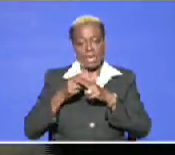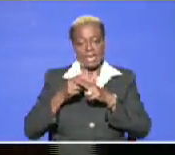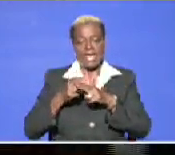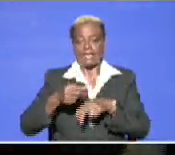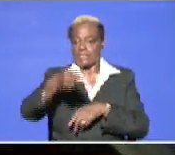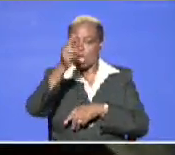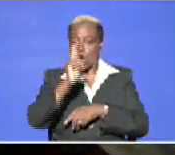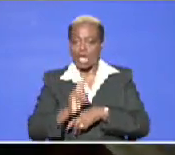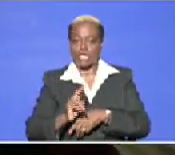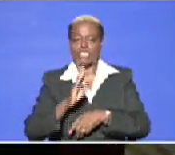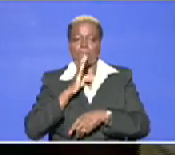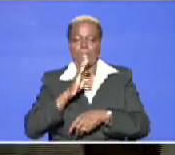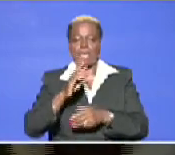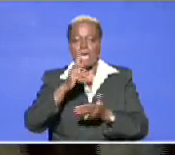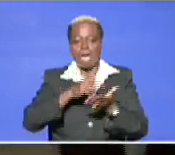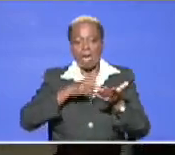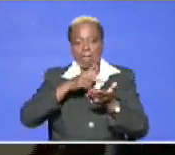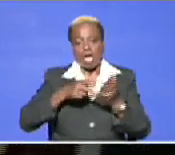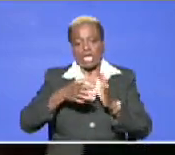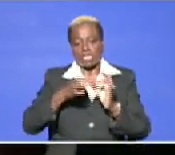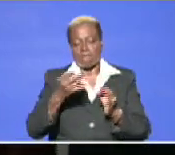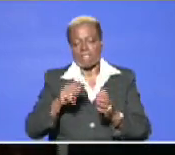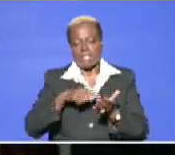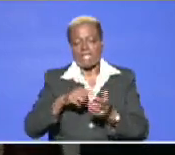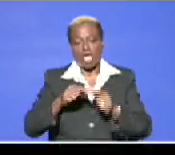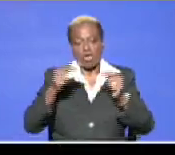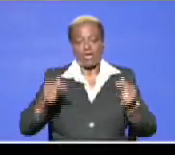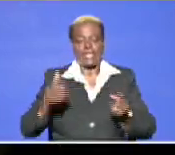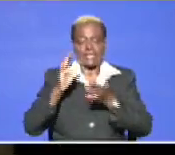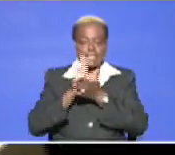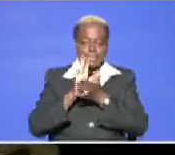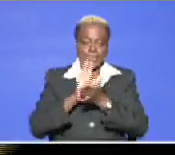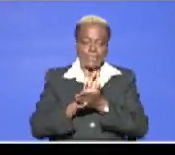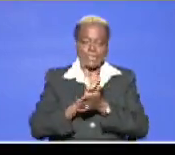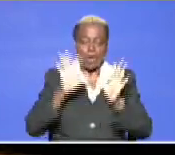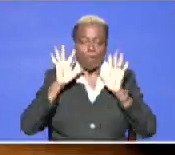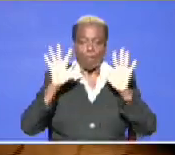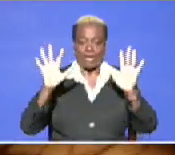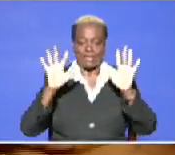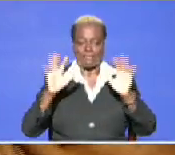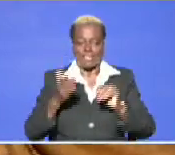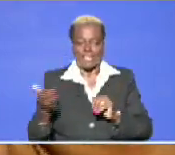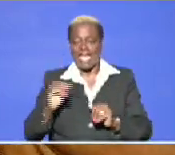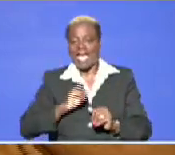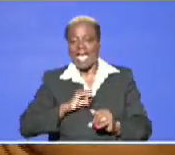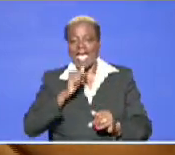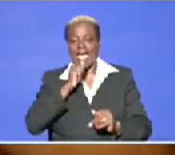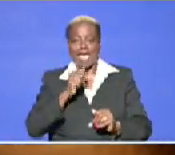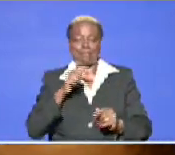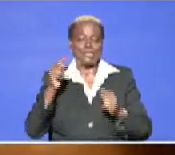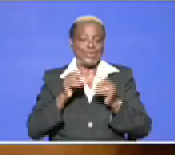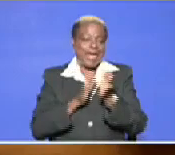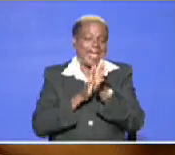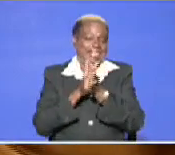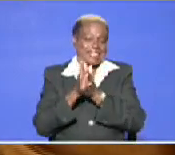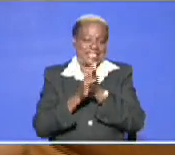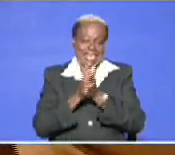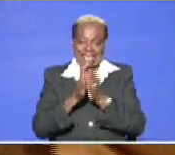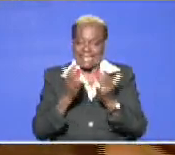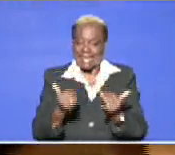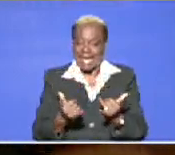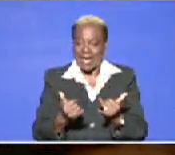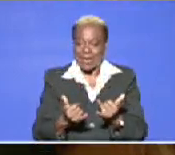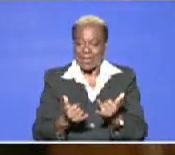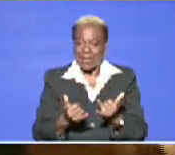a part of this great school establishment. It's just a wonderful thing. I'm too excited right now. I can't believe it. It's our first,